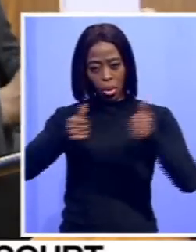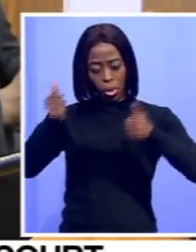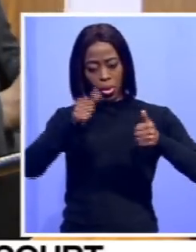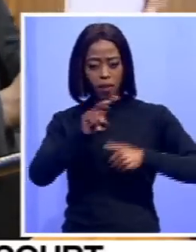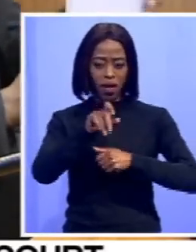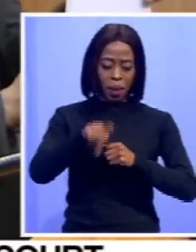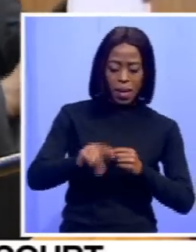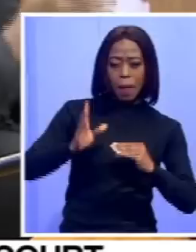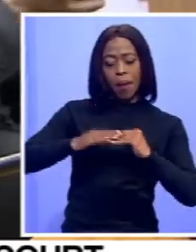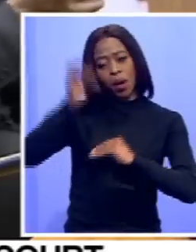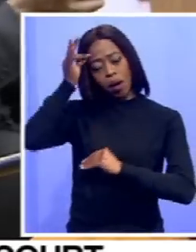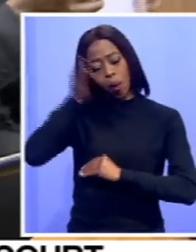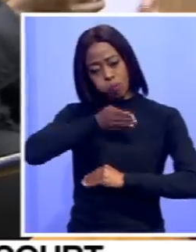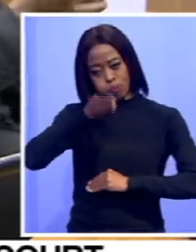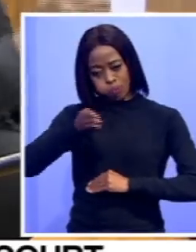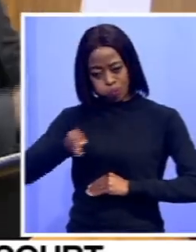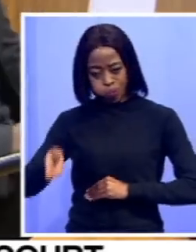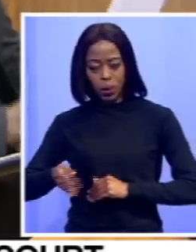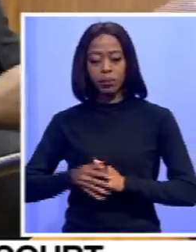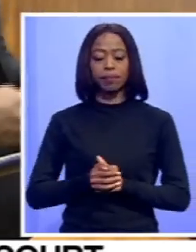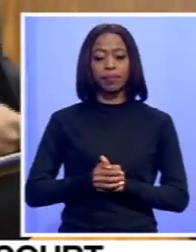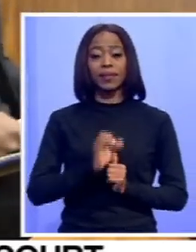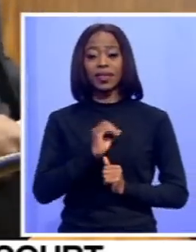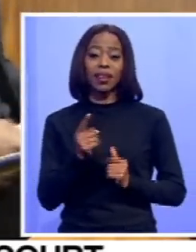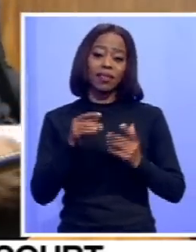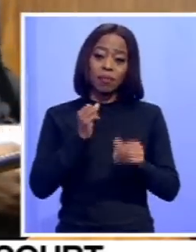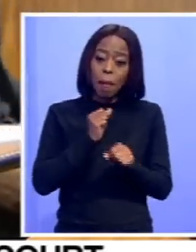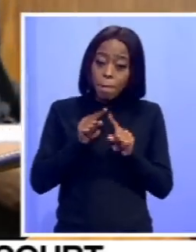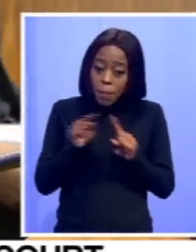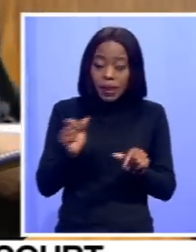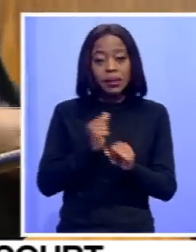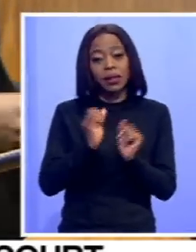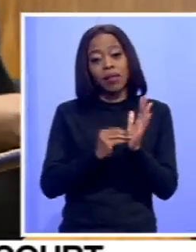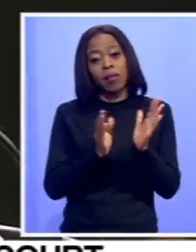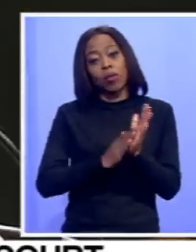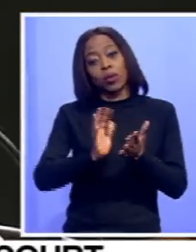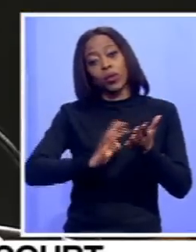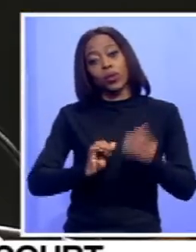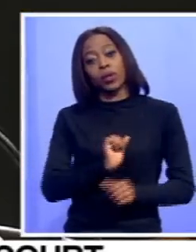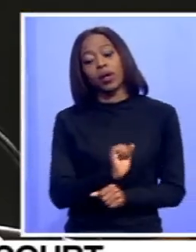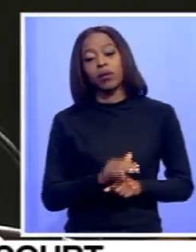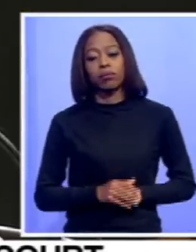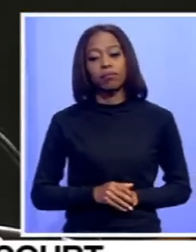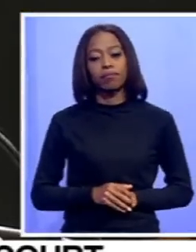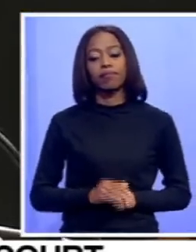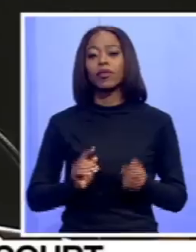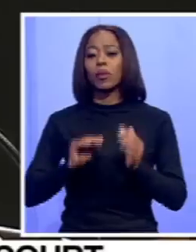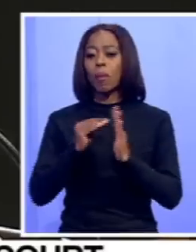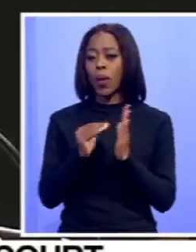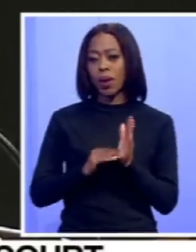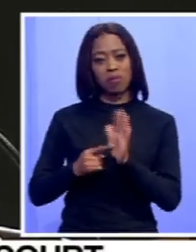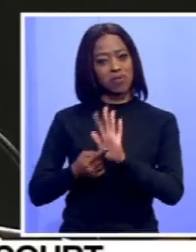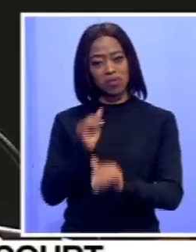and members of government that would be there. He had, however, not mentioned this in his statement. Sub 10, he had not been shown the program for the